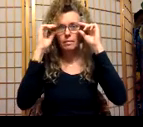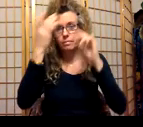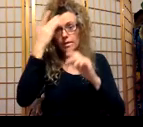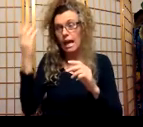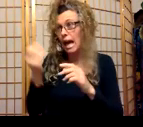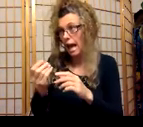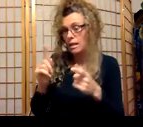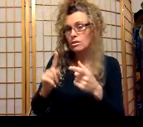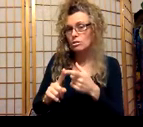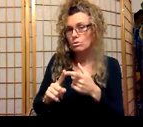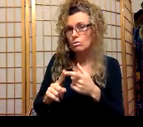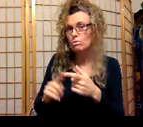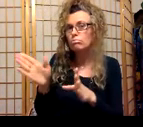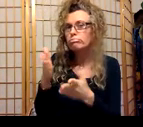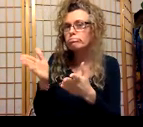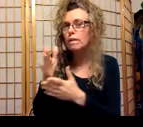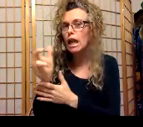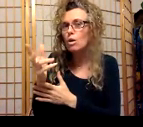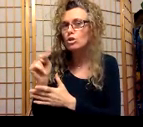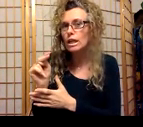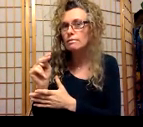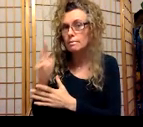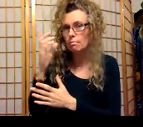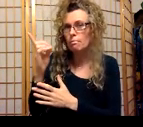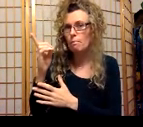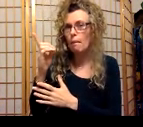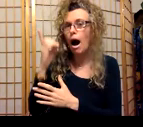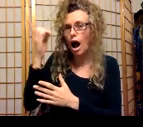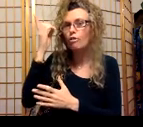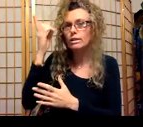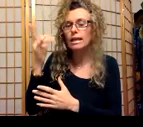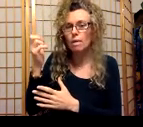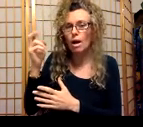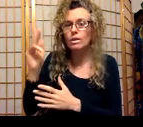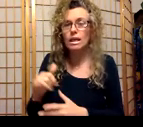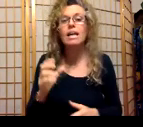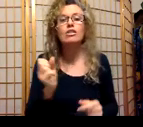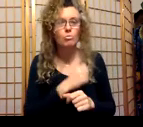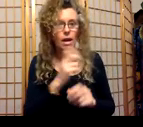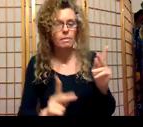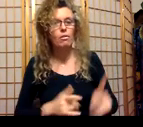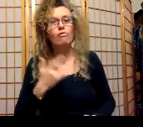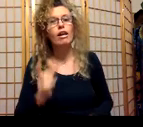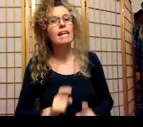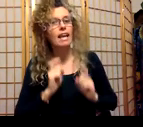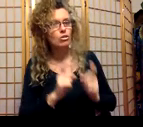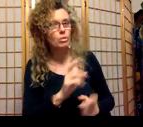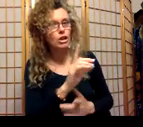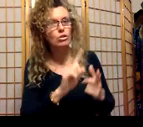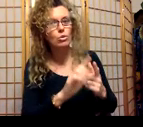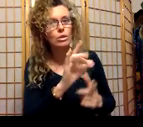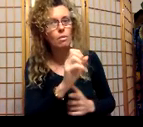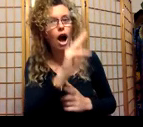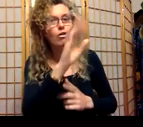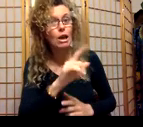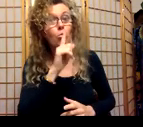And to instill the illusion that we live in a democracy. To make one feel like they have contributed to the democracy and real